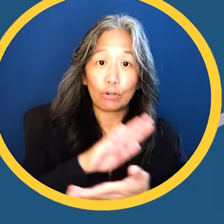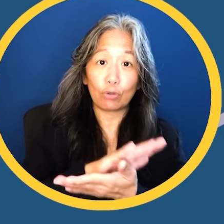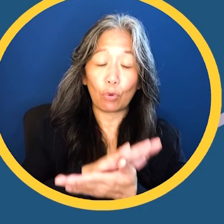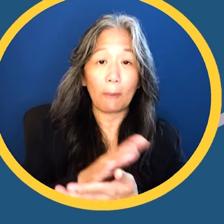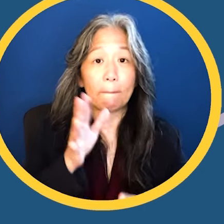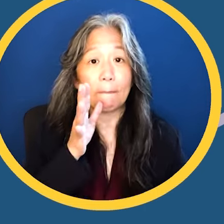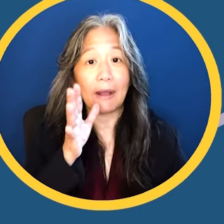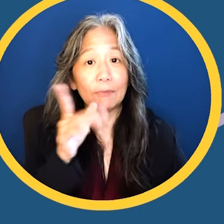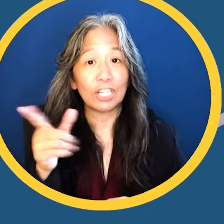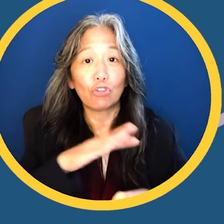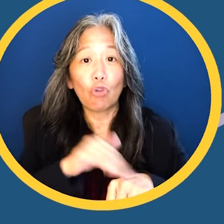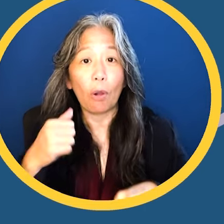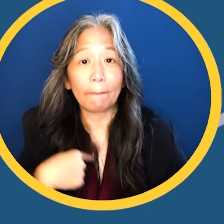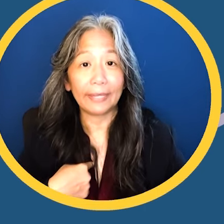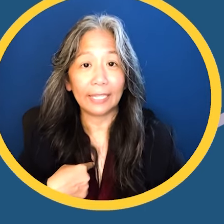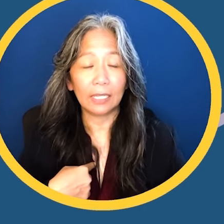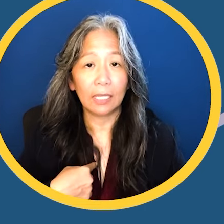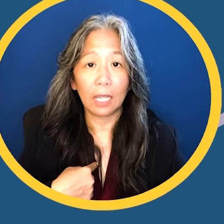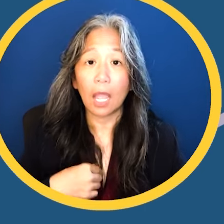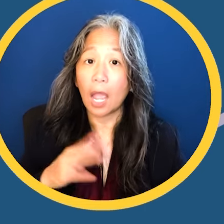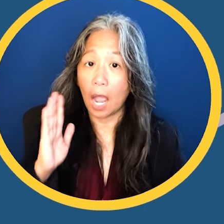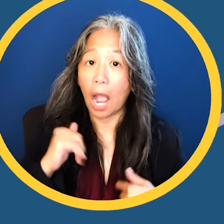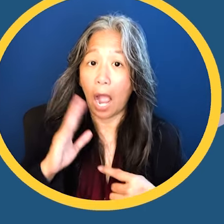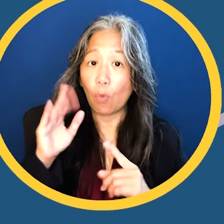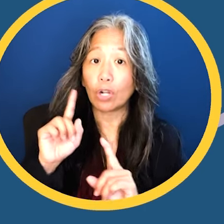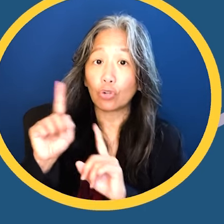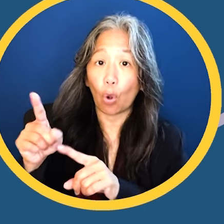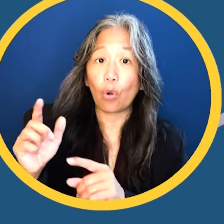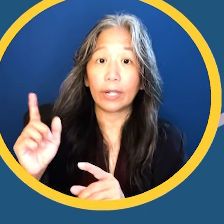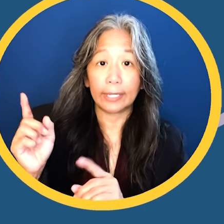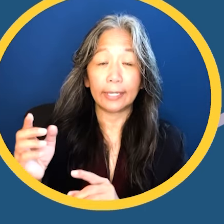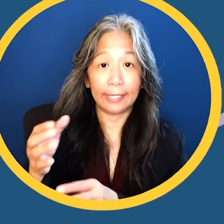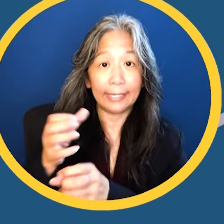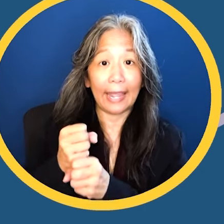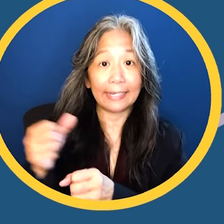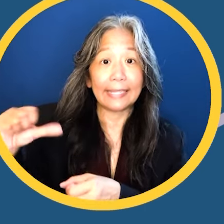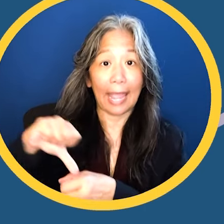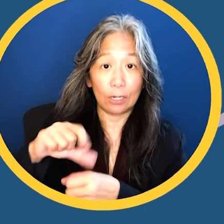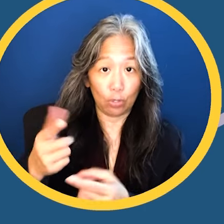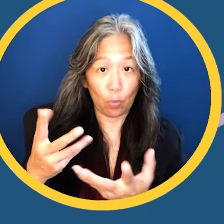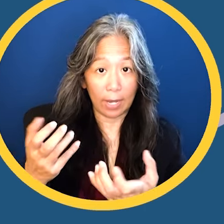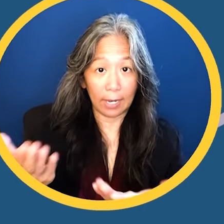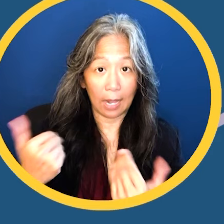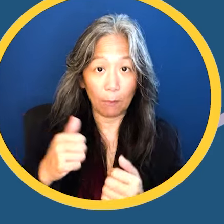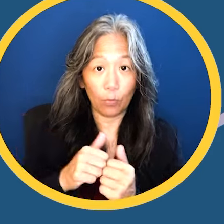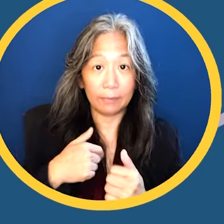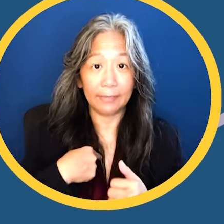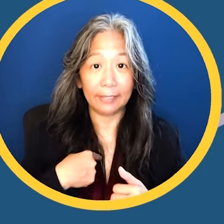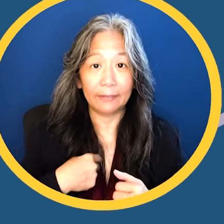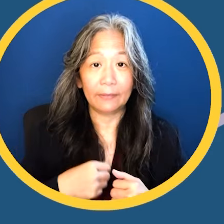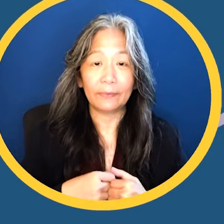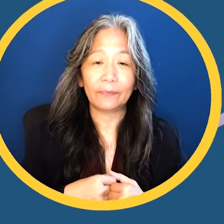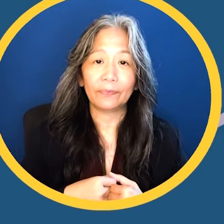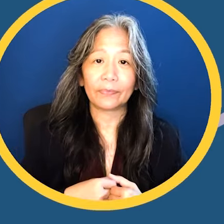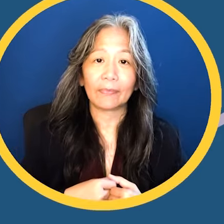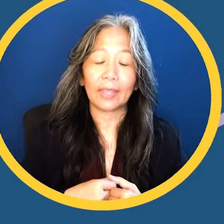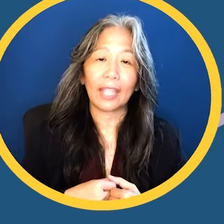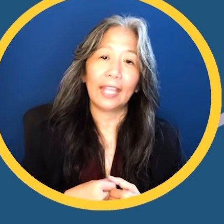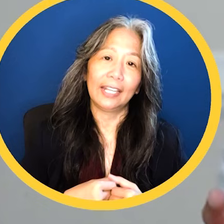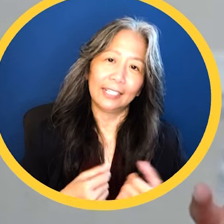was getting ready for school, and my mother, she called me. She goes, hey, I'm going to go get some gas. Do you want to come with me?